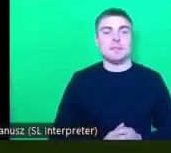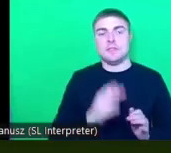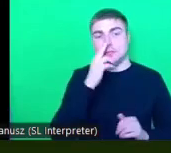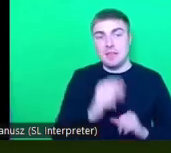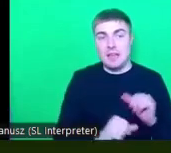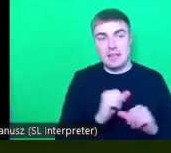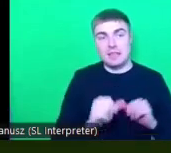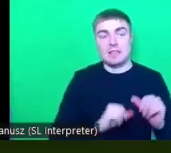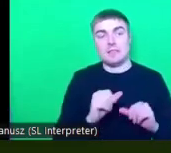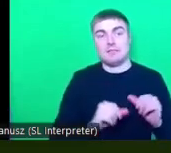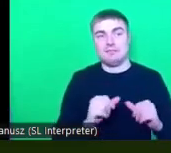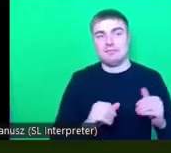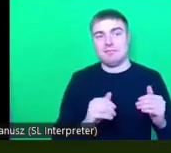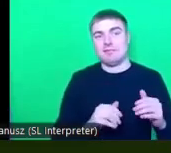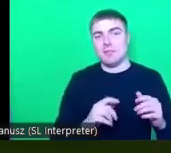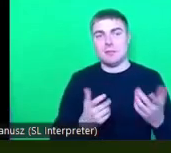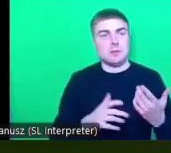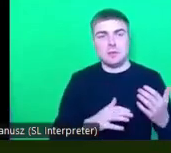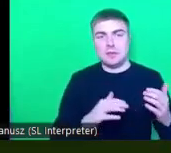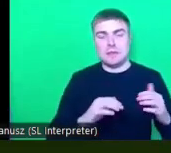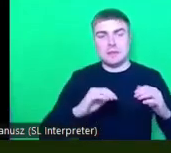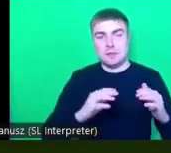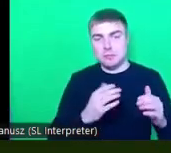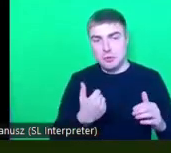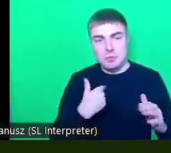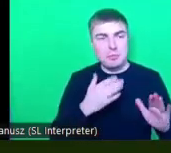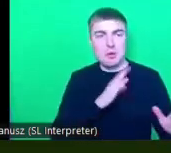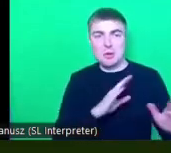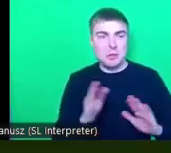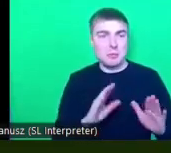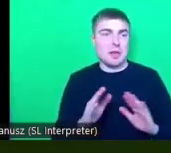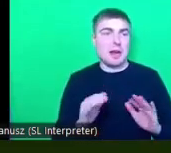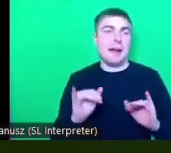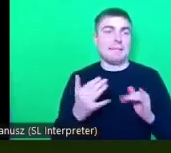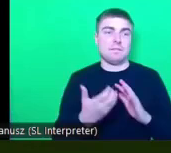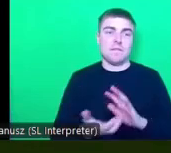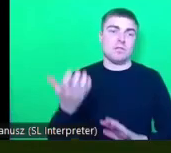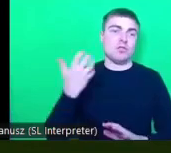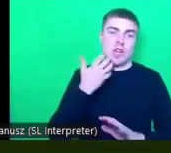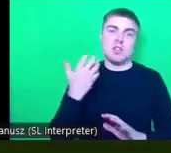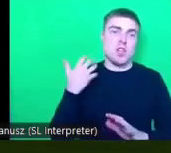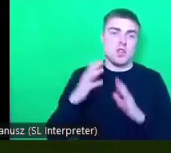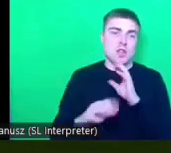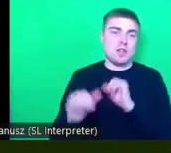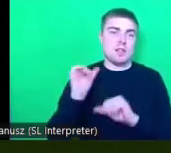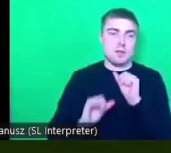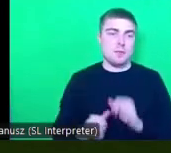on the moose population now, since they are killing a larger proportion of the adult segment of the population.